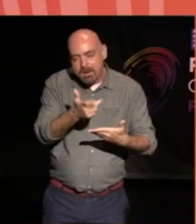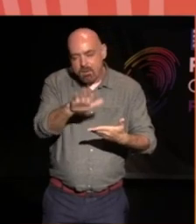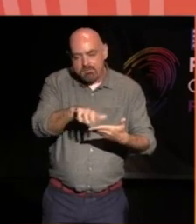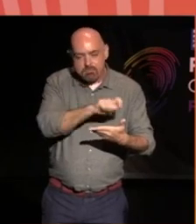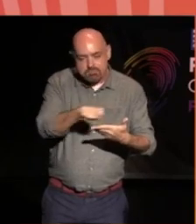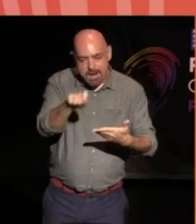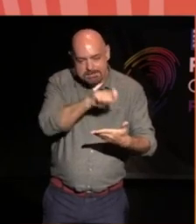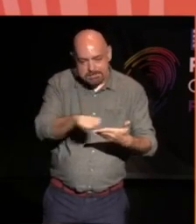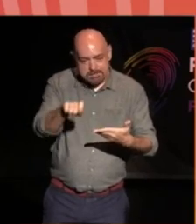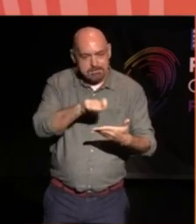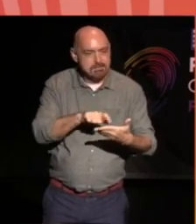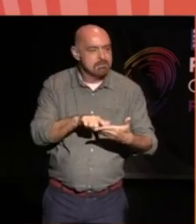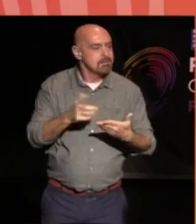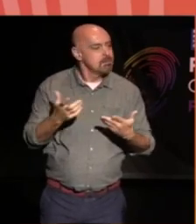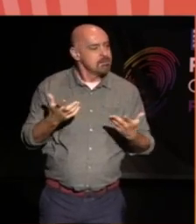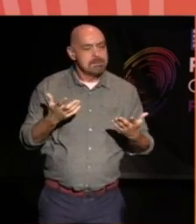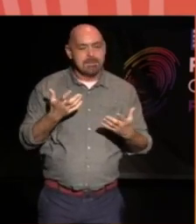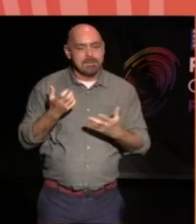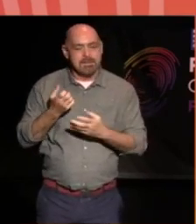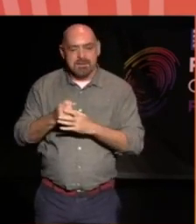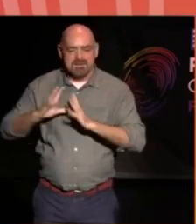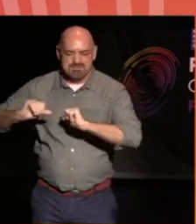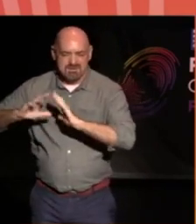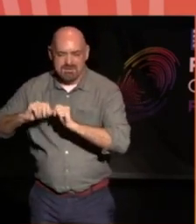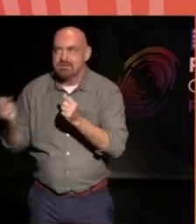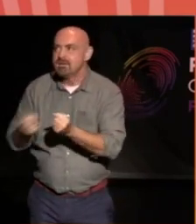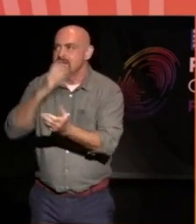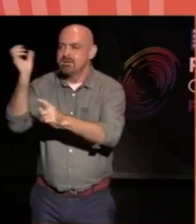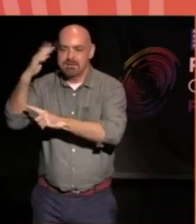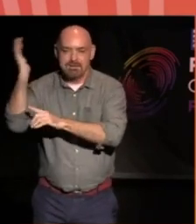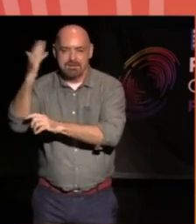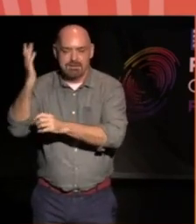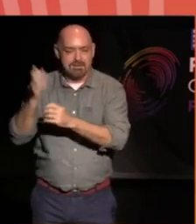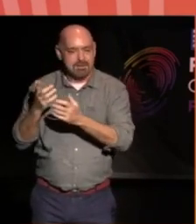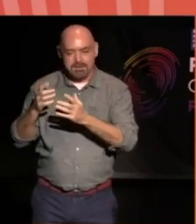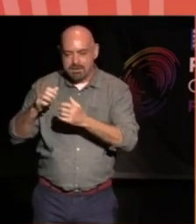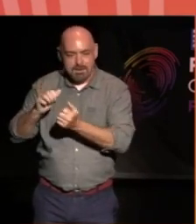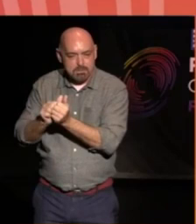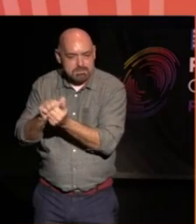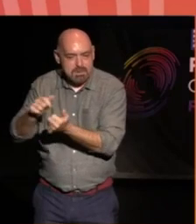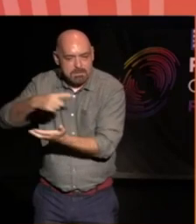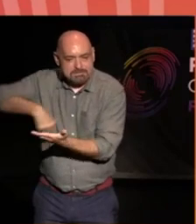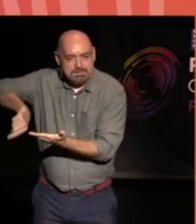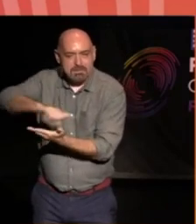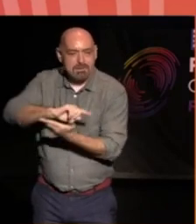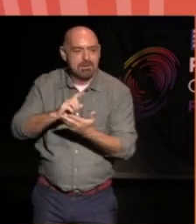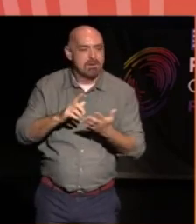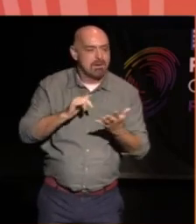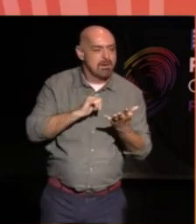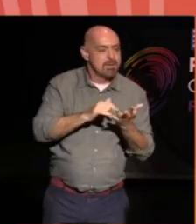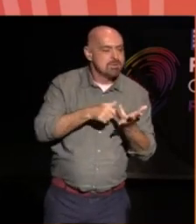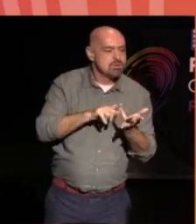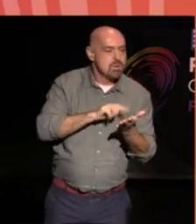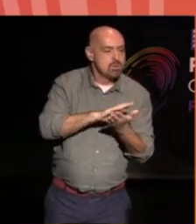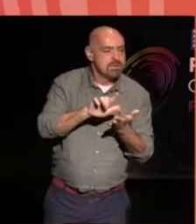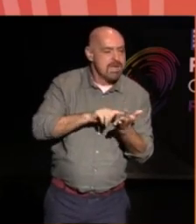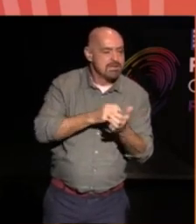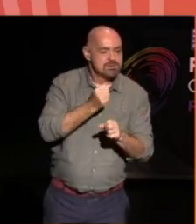bit about making pizza dough, it's a bit about Stonehenge, it's a bit about the sacred.